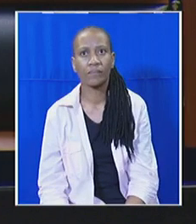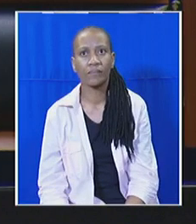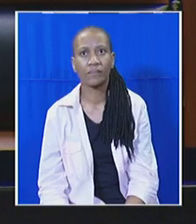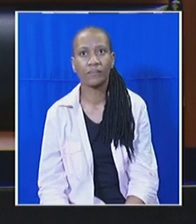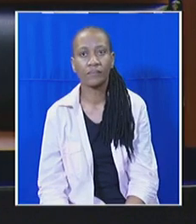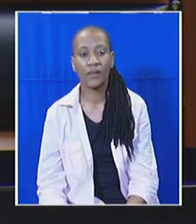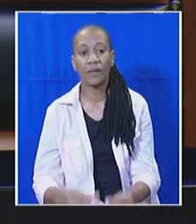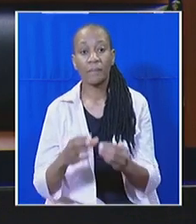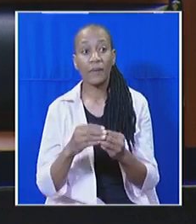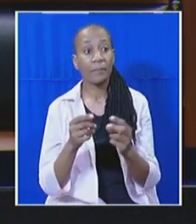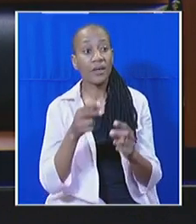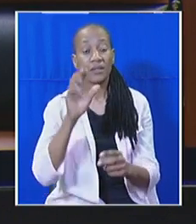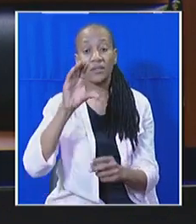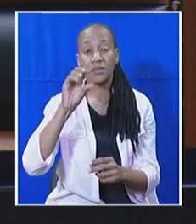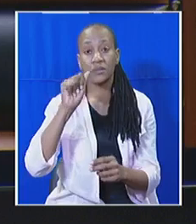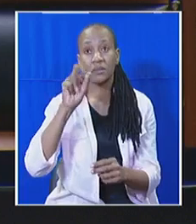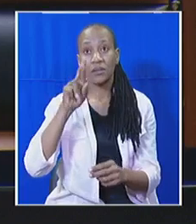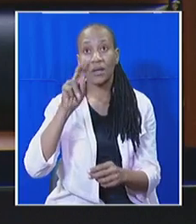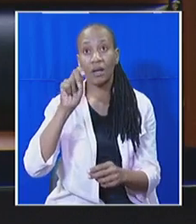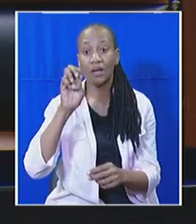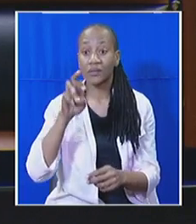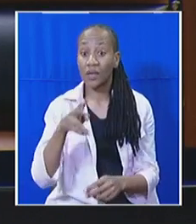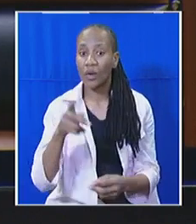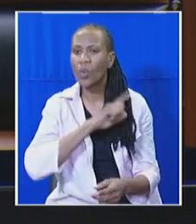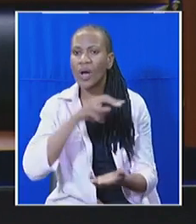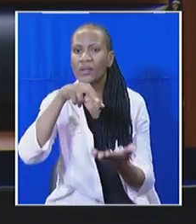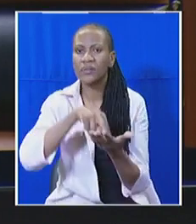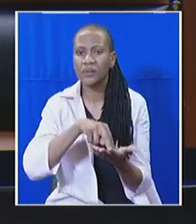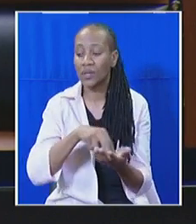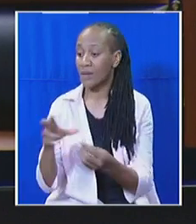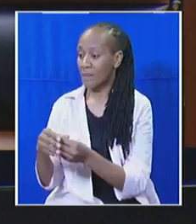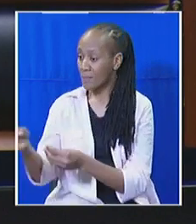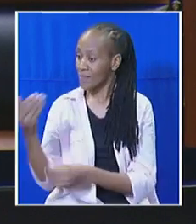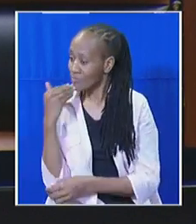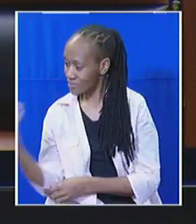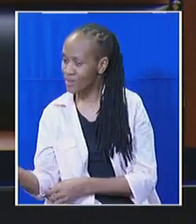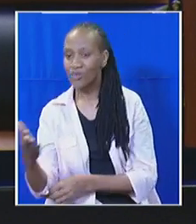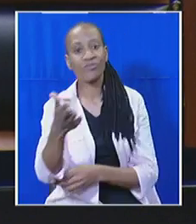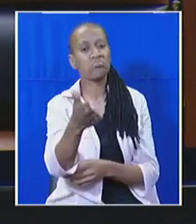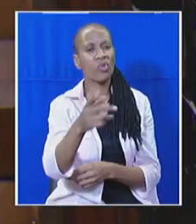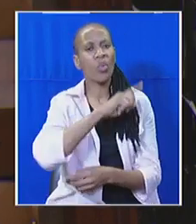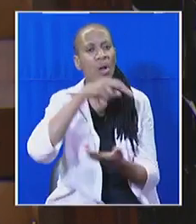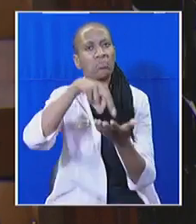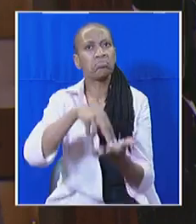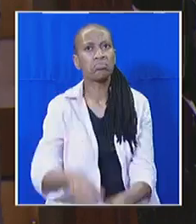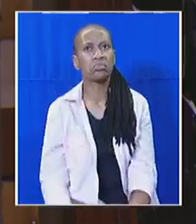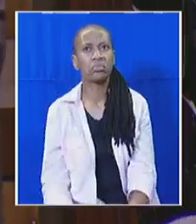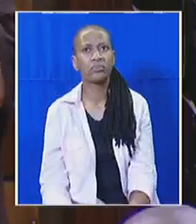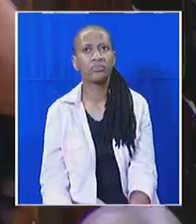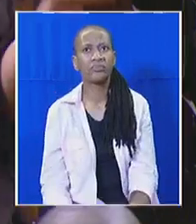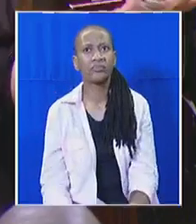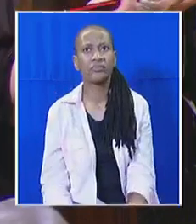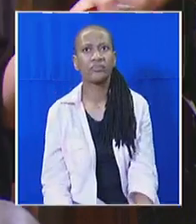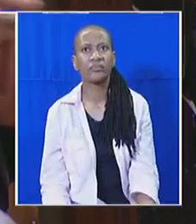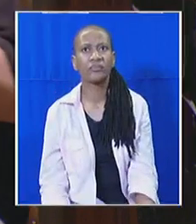Honorable Carter, are you standing on a, thank you, Honorable Mbacha. Are you standing on a point of order? Yeah, thank you. You know,